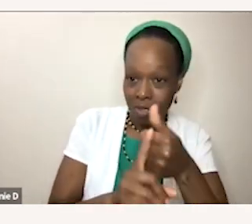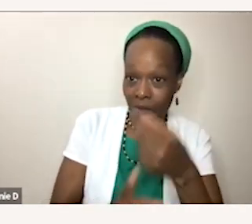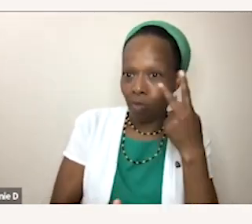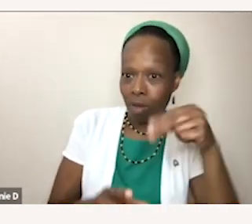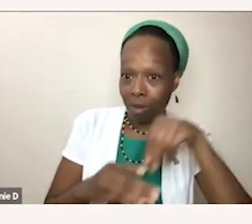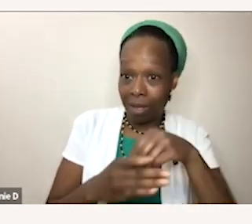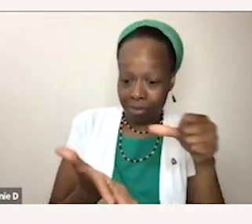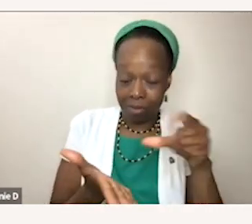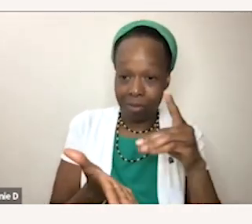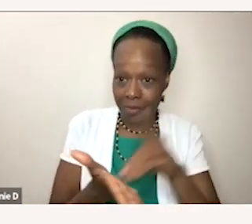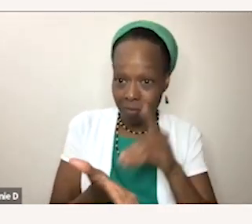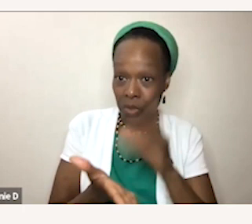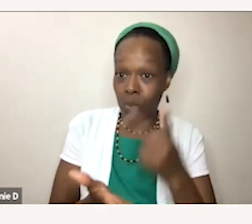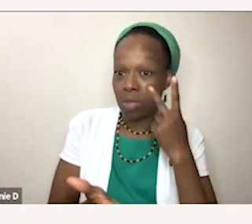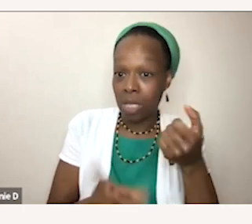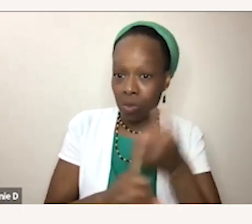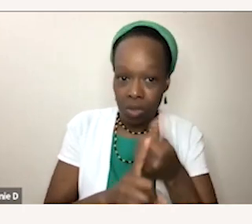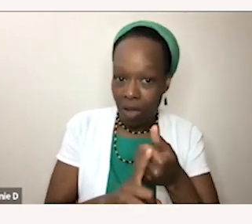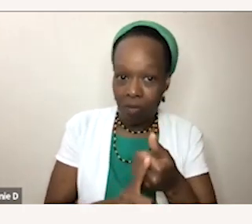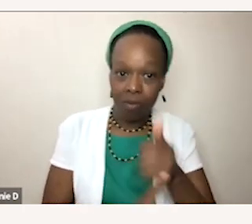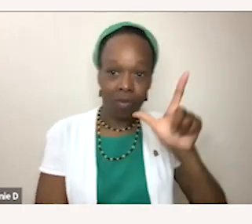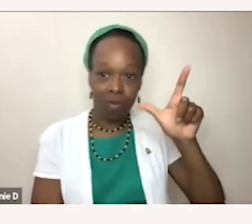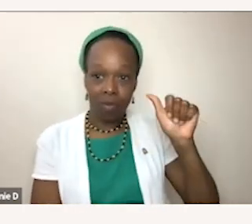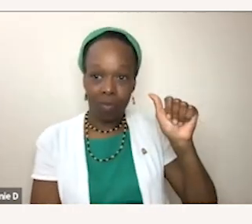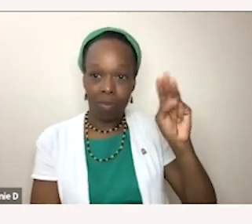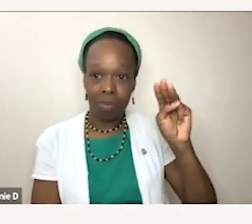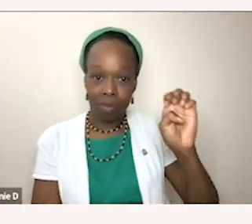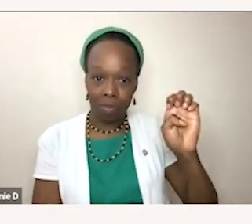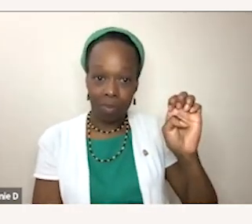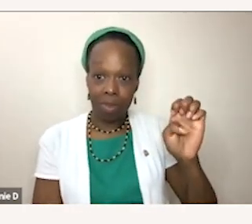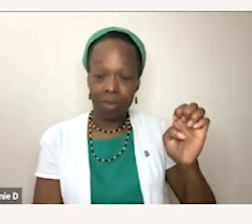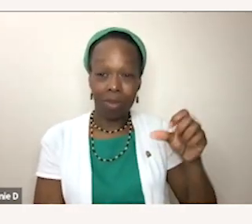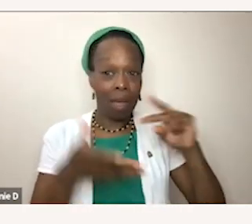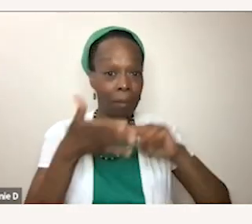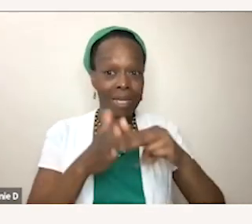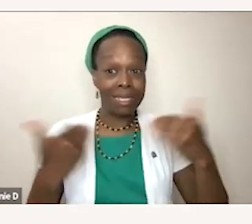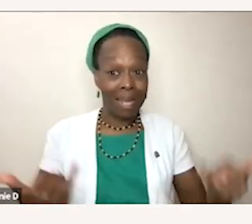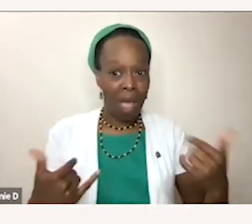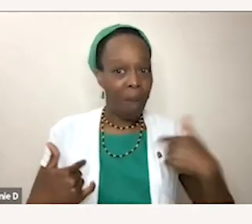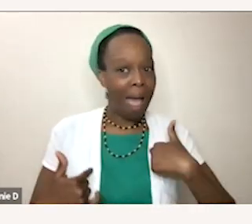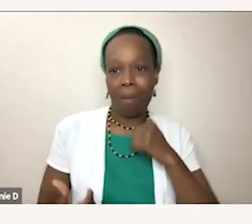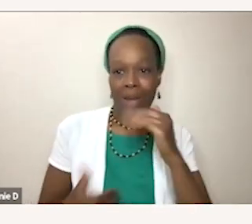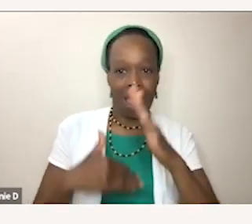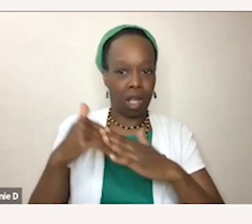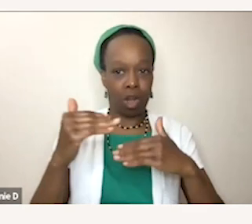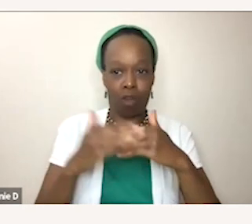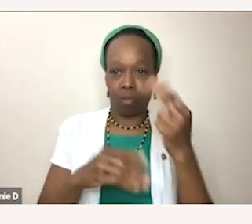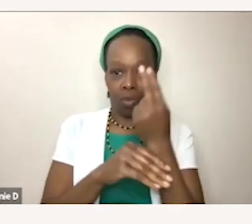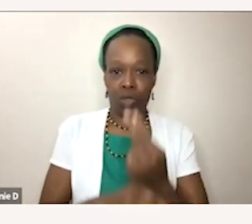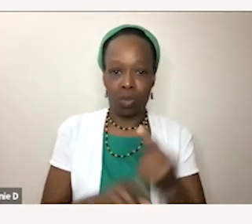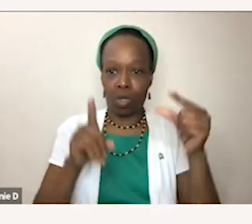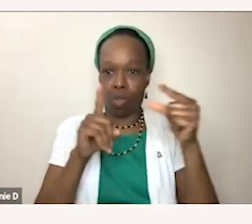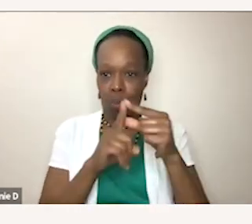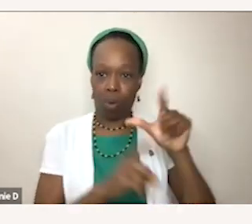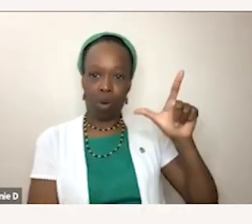say. And I certainly no longer feel comfortable using it in that way. It's